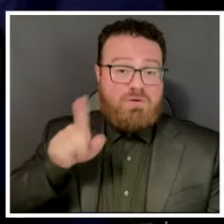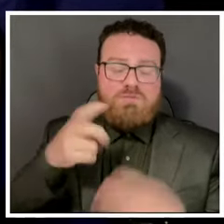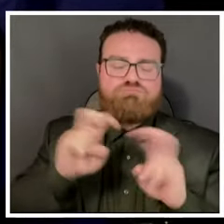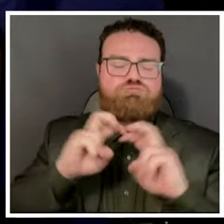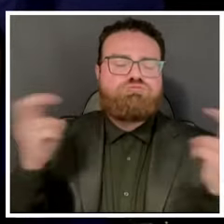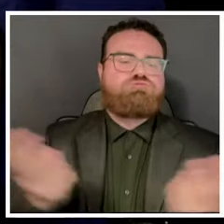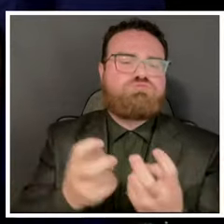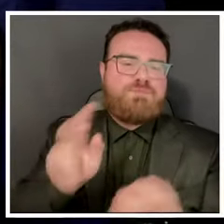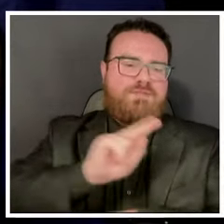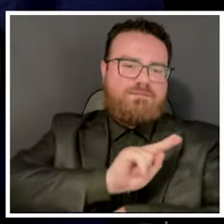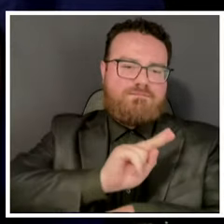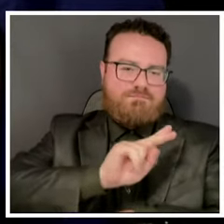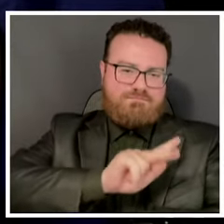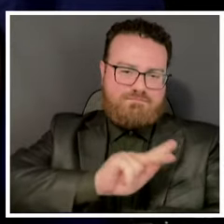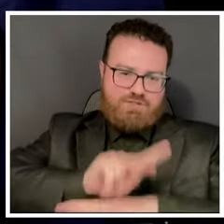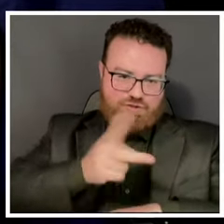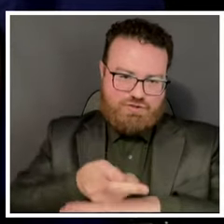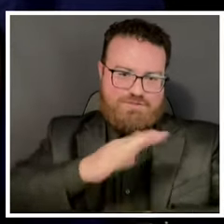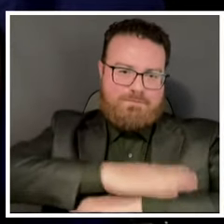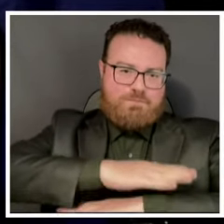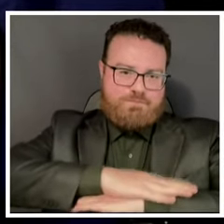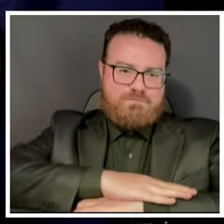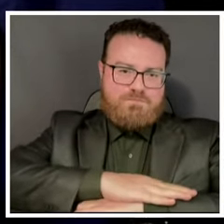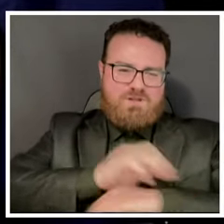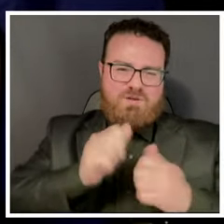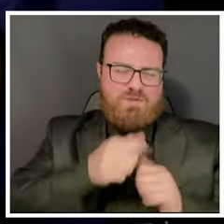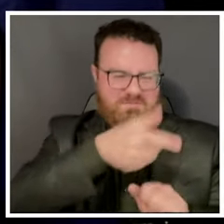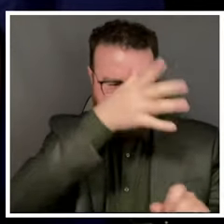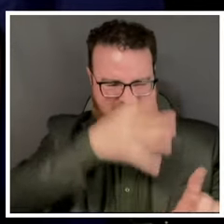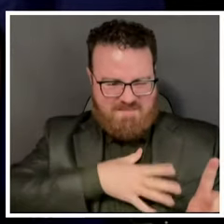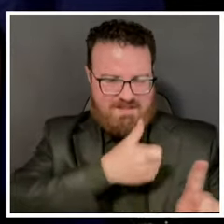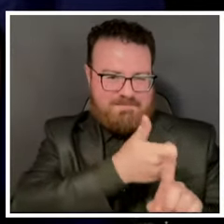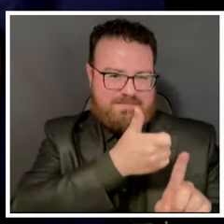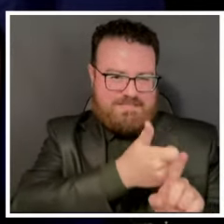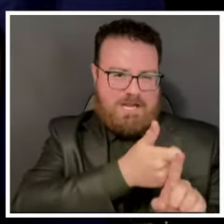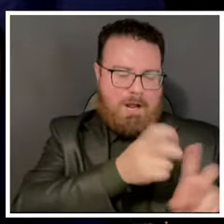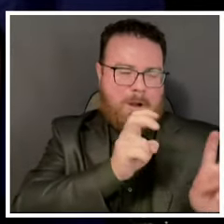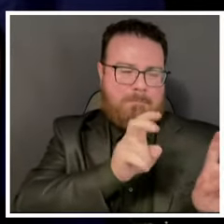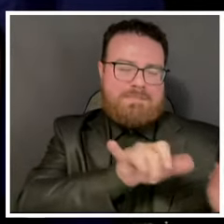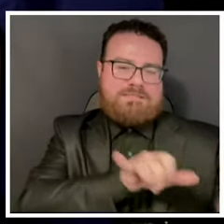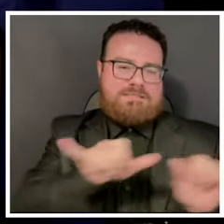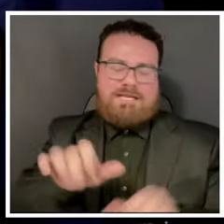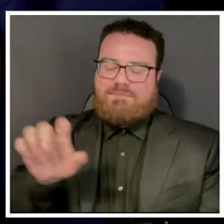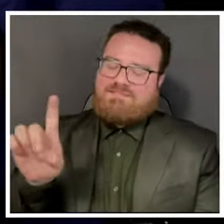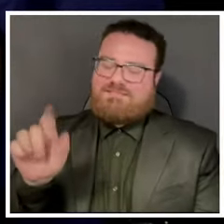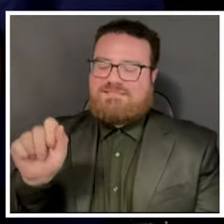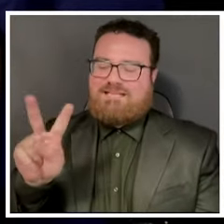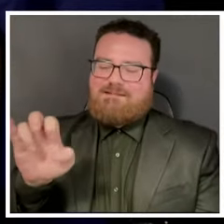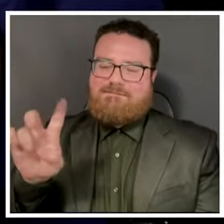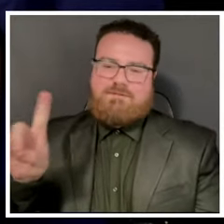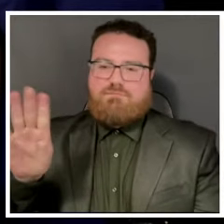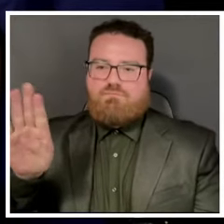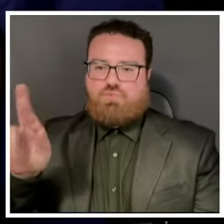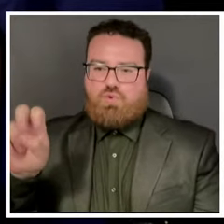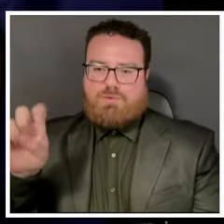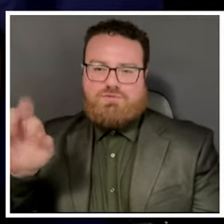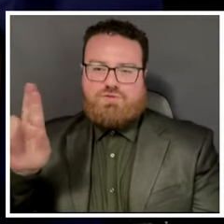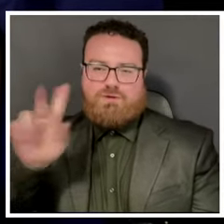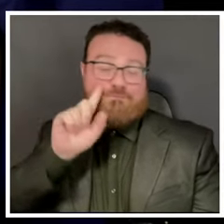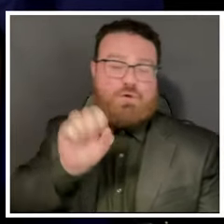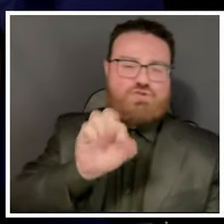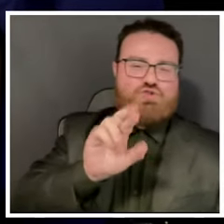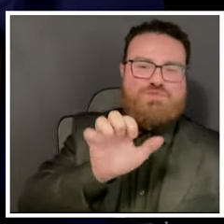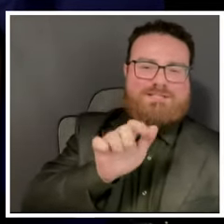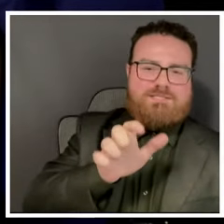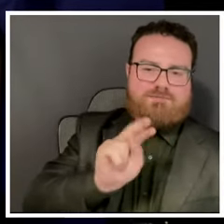of the David Broder of the Pennsylvania Press, the Scranton Press. You think I'm kidding? It wasn't, but